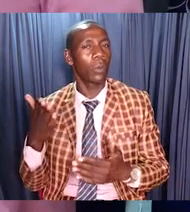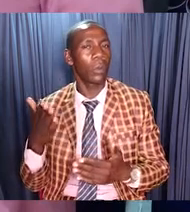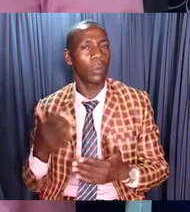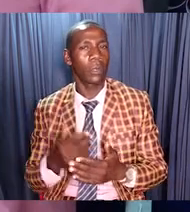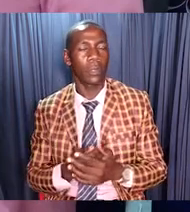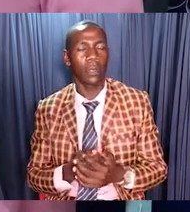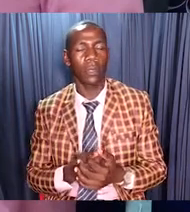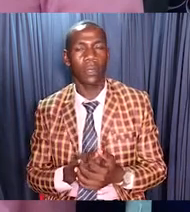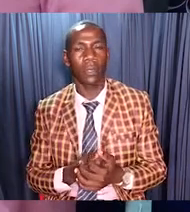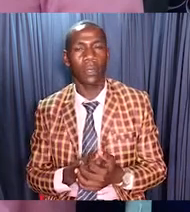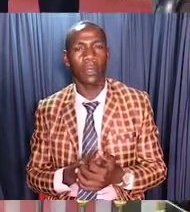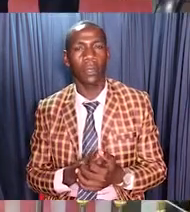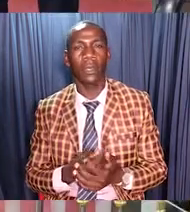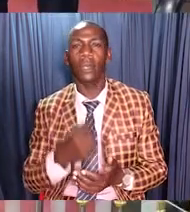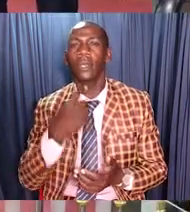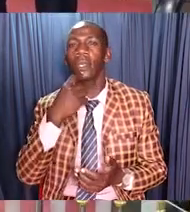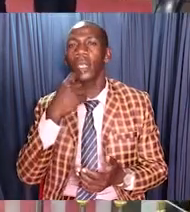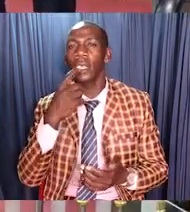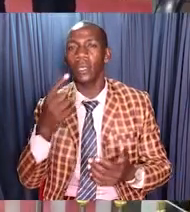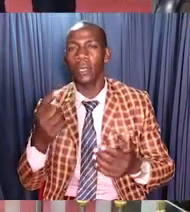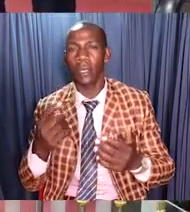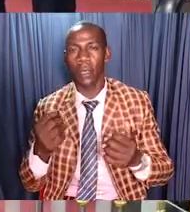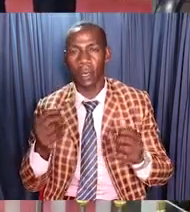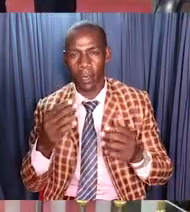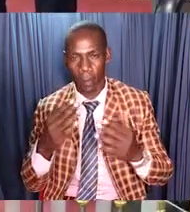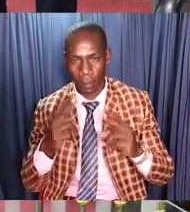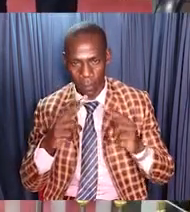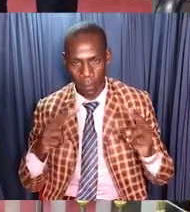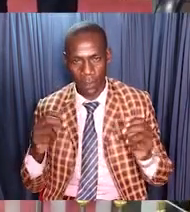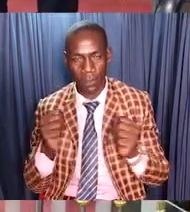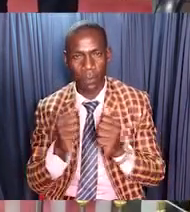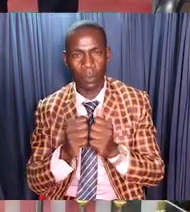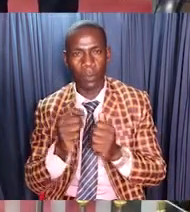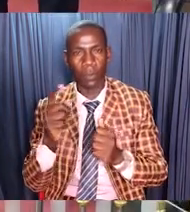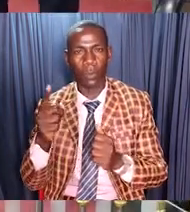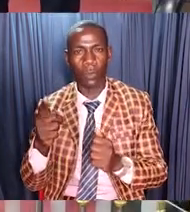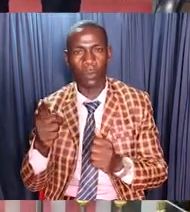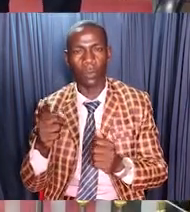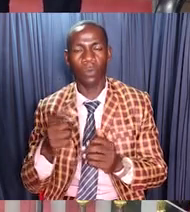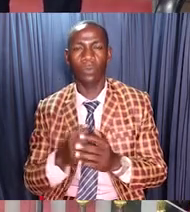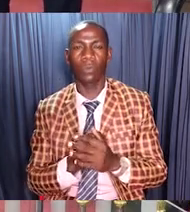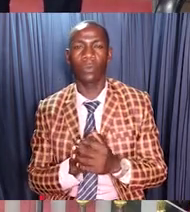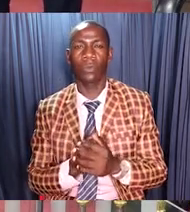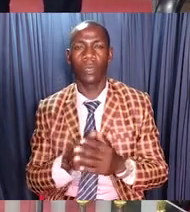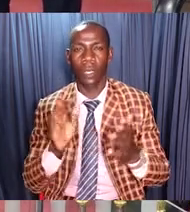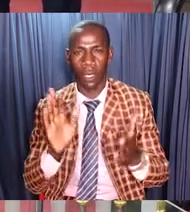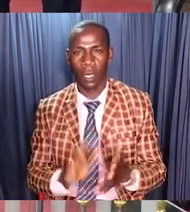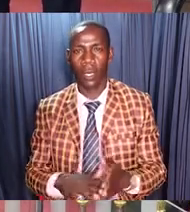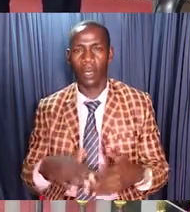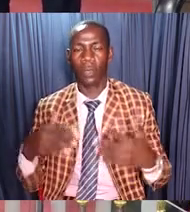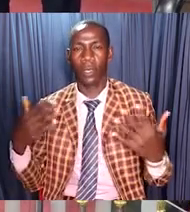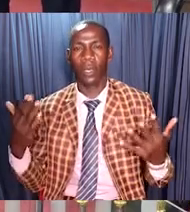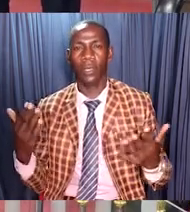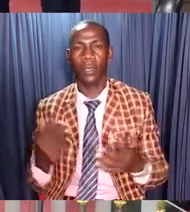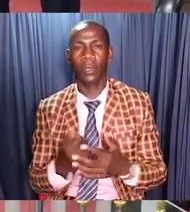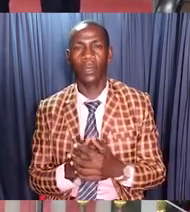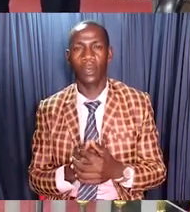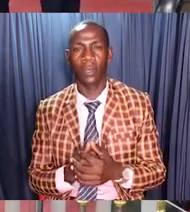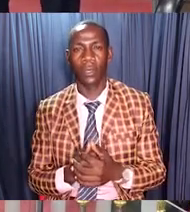everybody down. Akawaambia amani iwe kwenu. He told them, peace be unto you. Hallelujah.